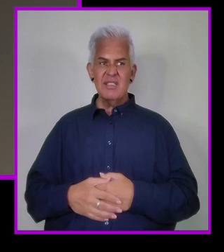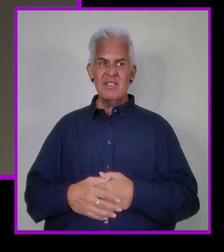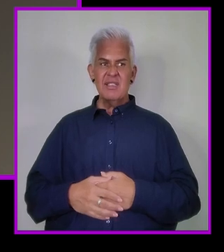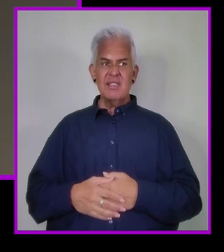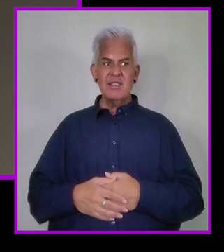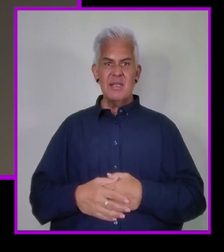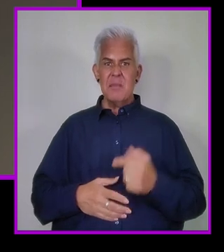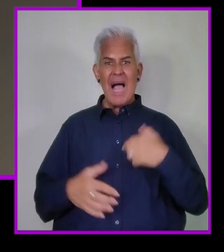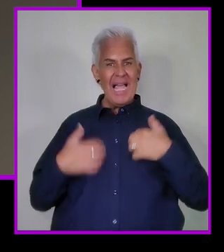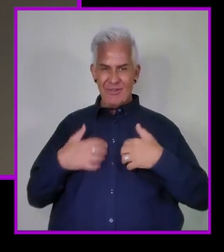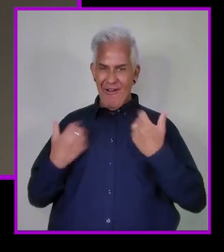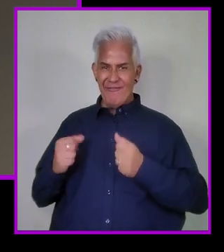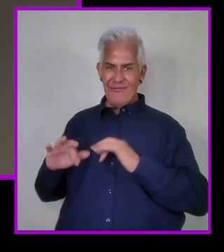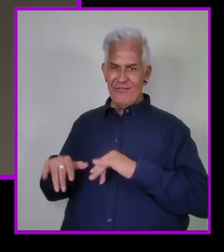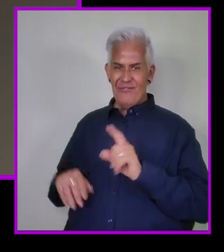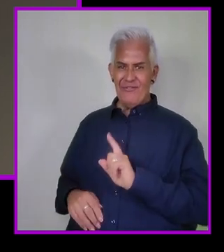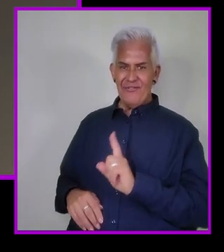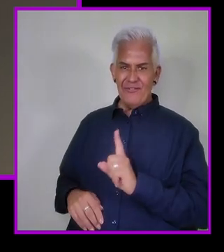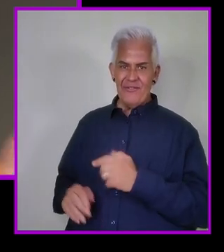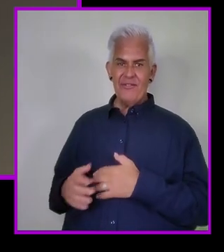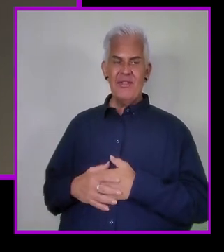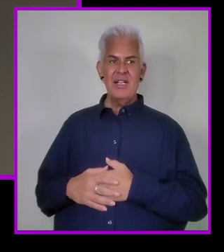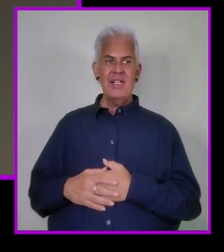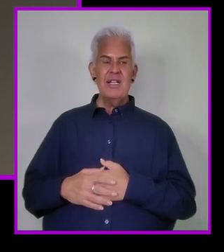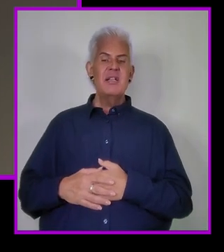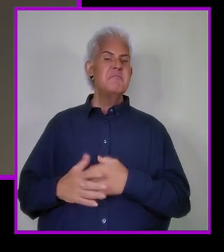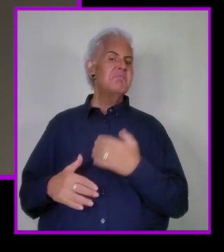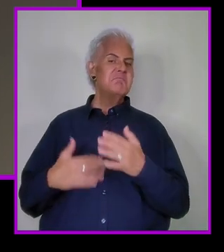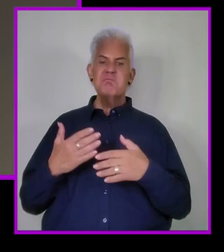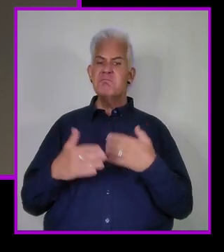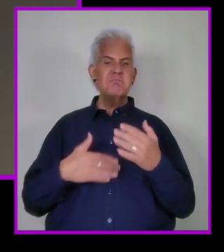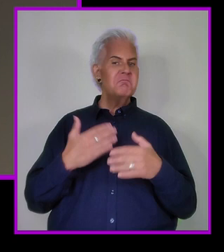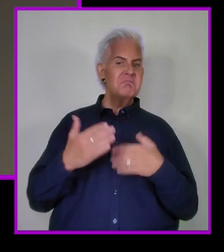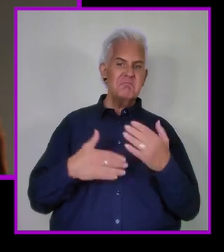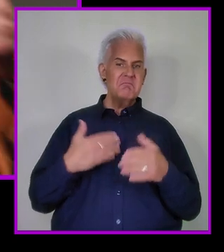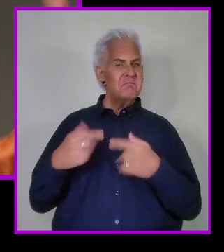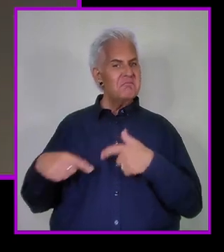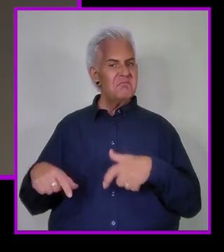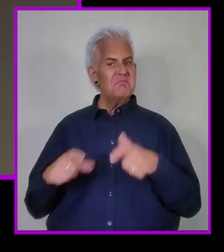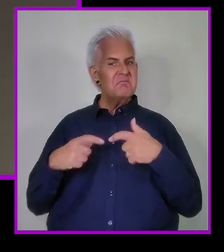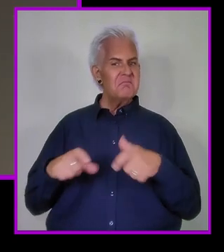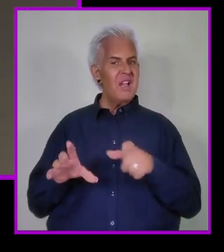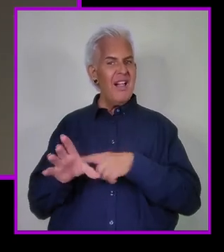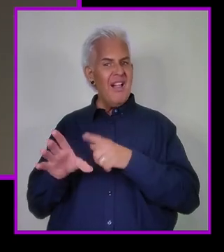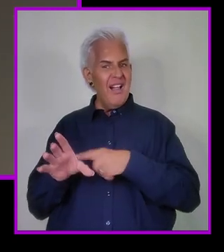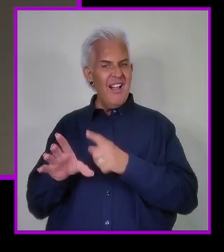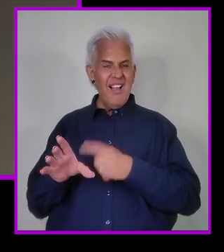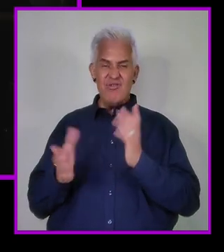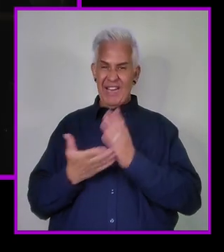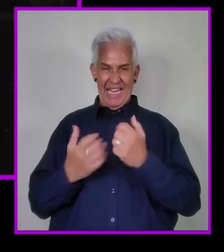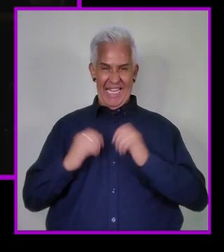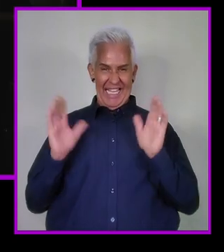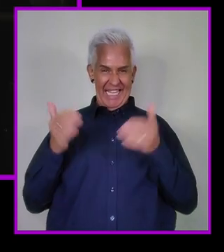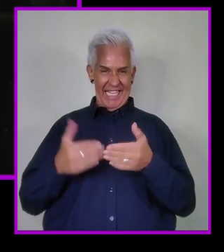wasn't, you know, where my interest particularly lay, and I've moved on into that area. But when I was younger, that's not what my focus